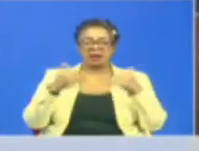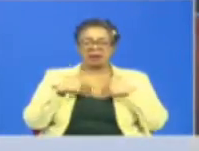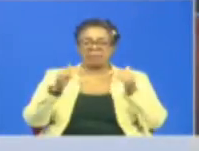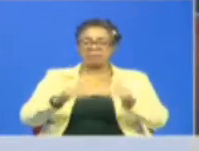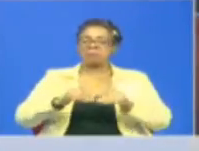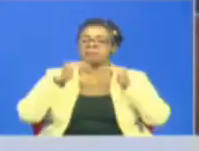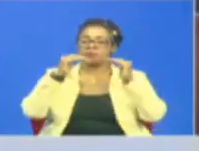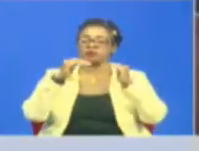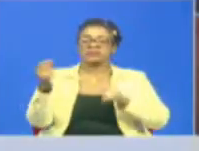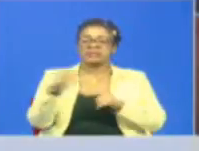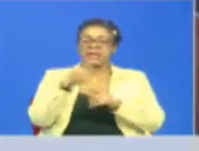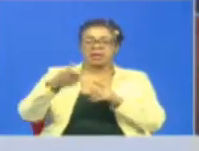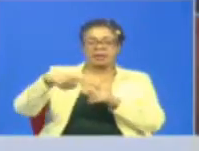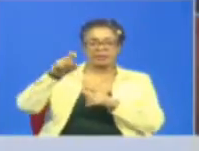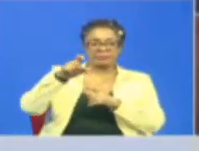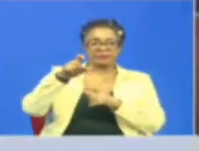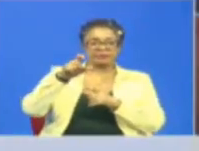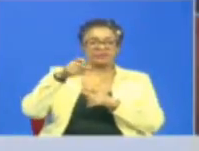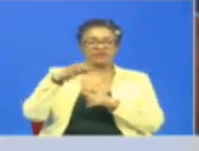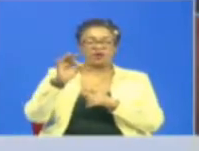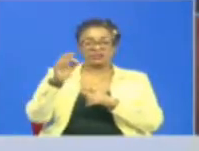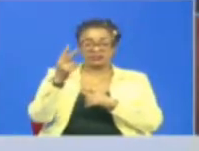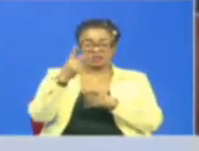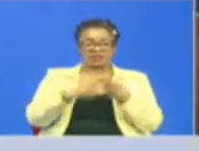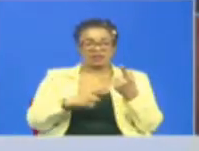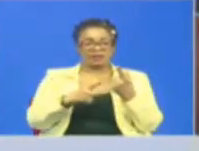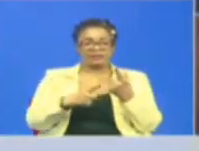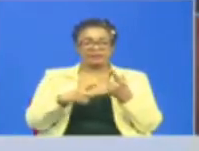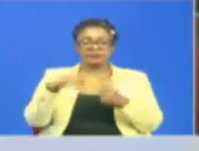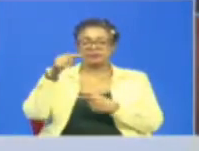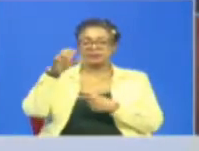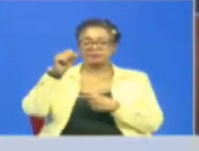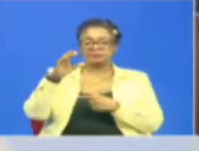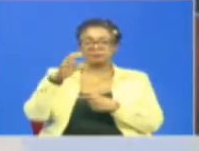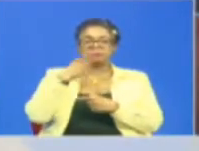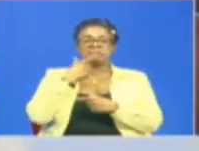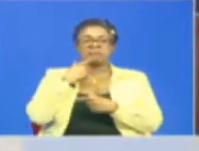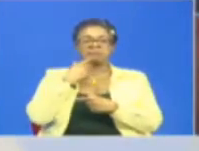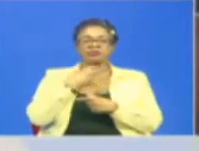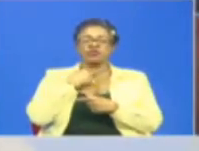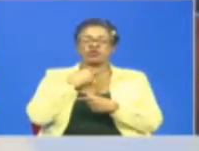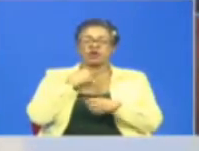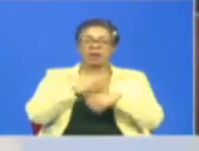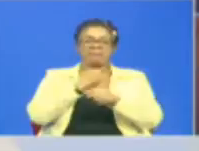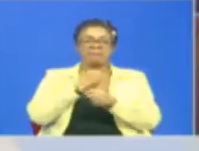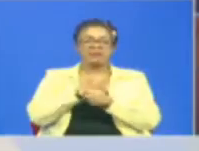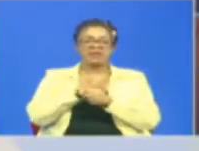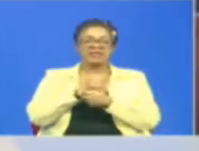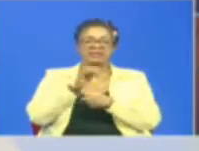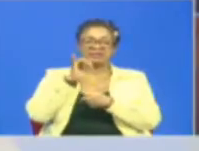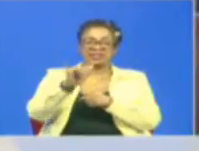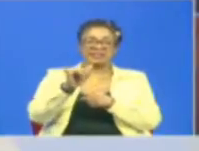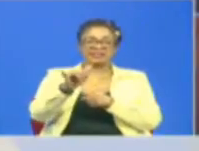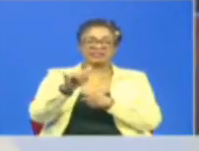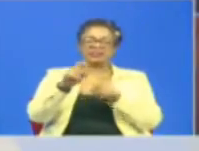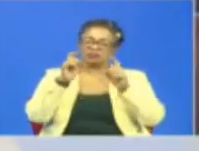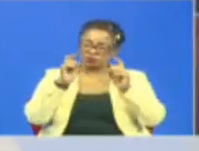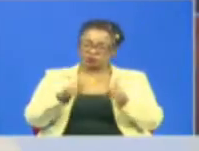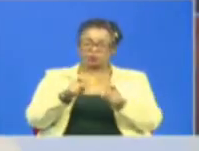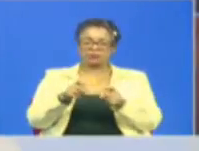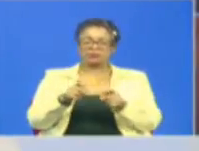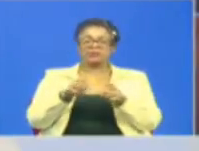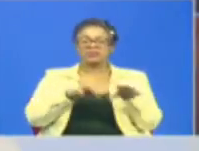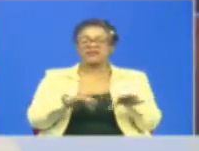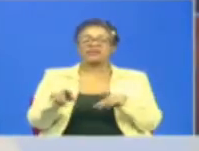salary increases for a second year. But TSC says the union made its bed and it must now lie in it.